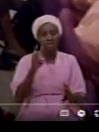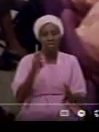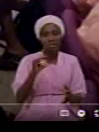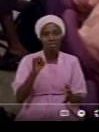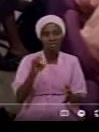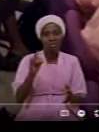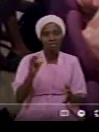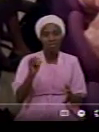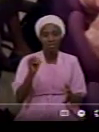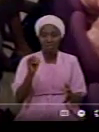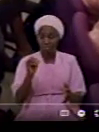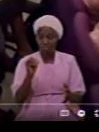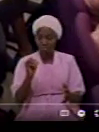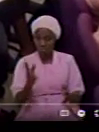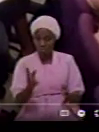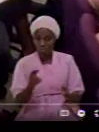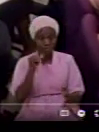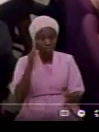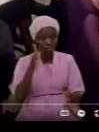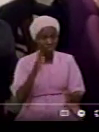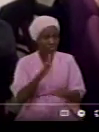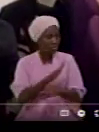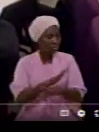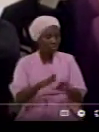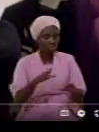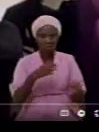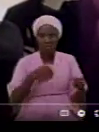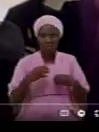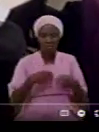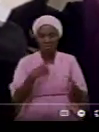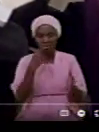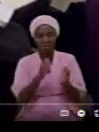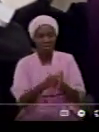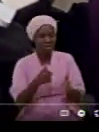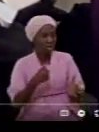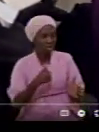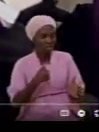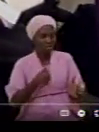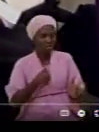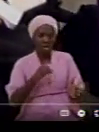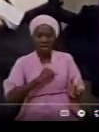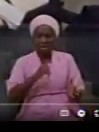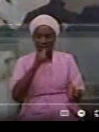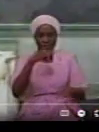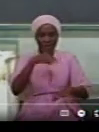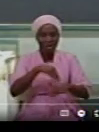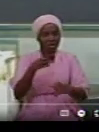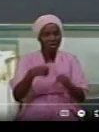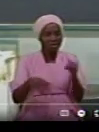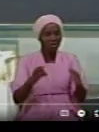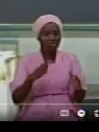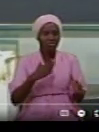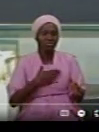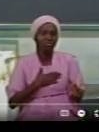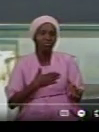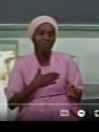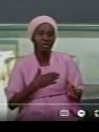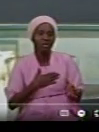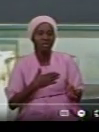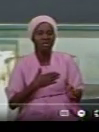end of my provision. And you're asking me for water? Look at what God has done